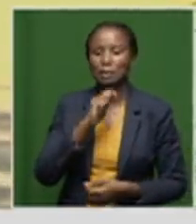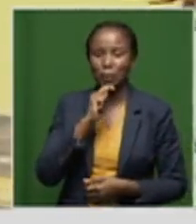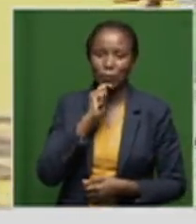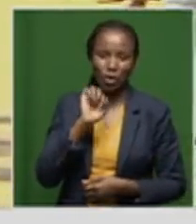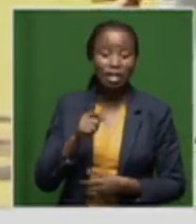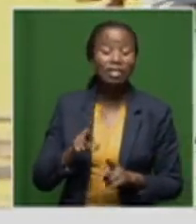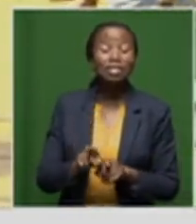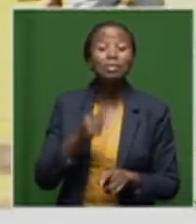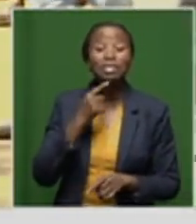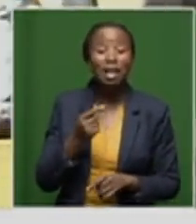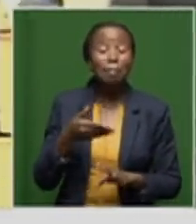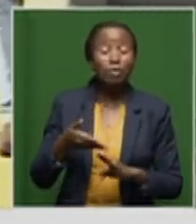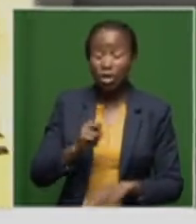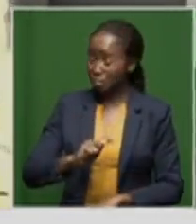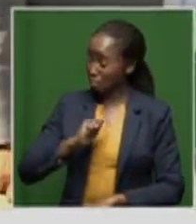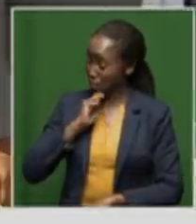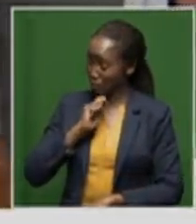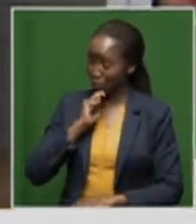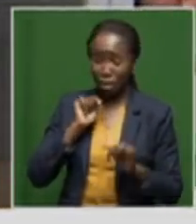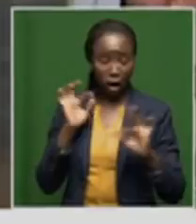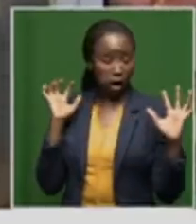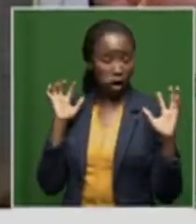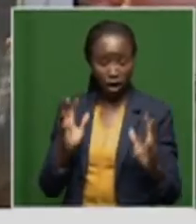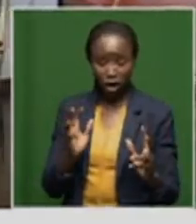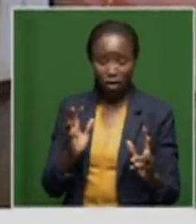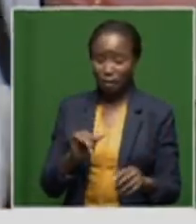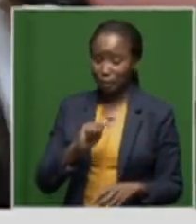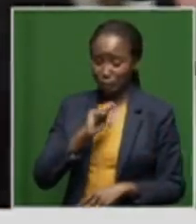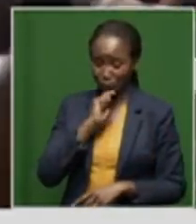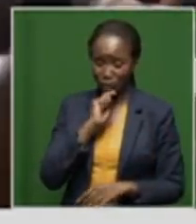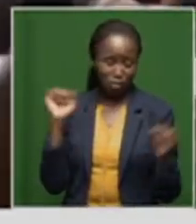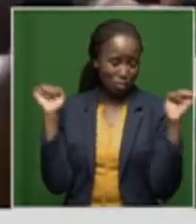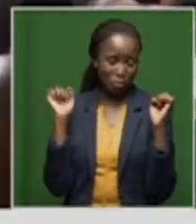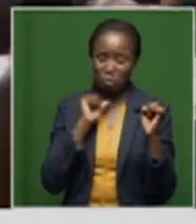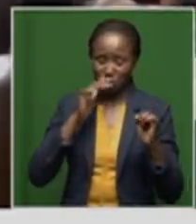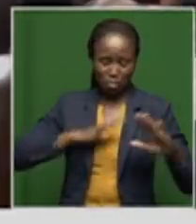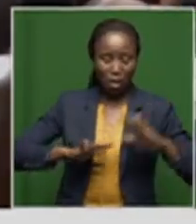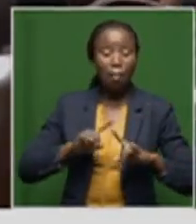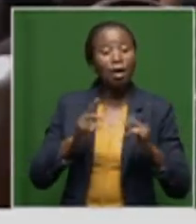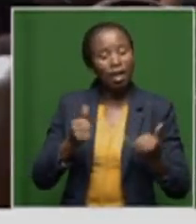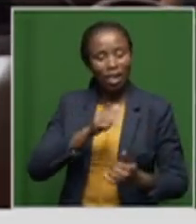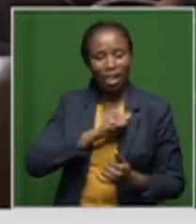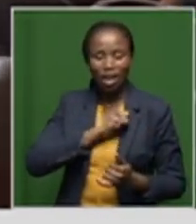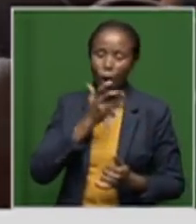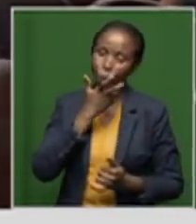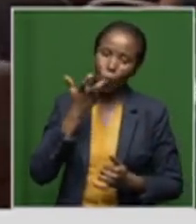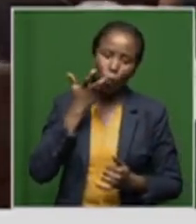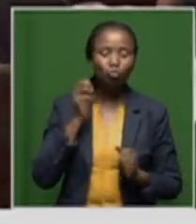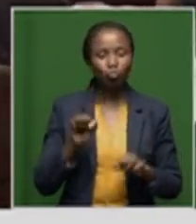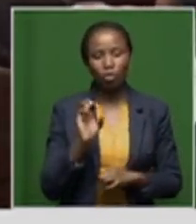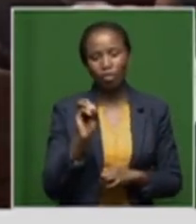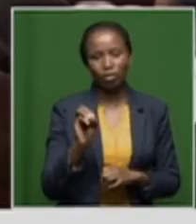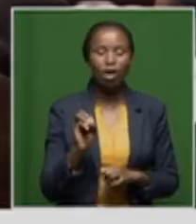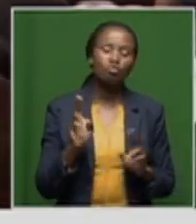said, since the early morning, they've braved the cold. It is now hot and warm, and yet they are still